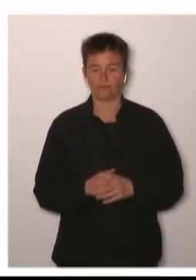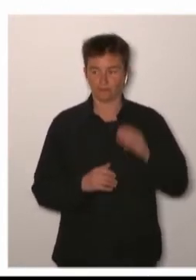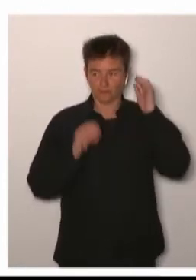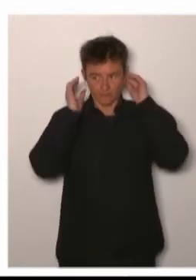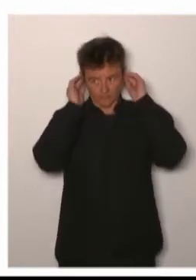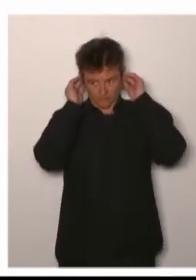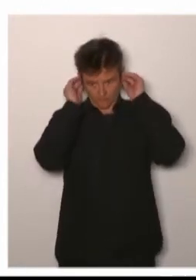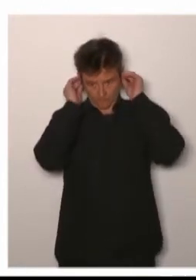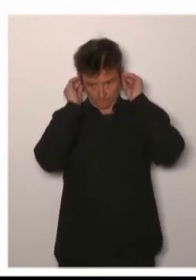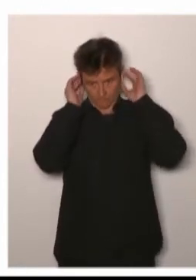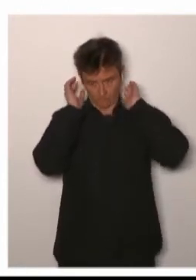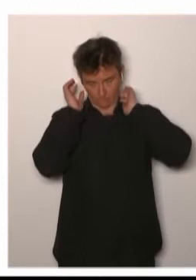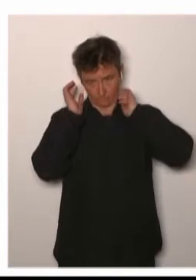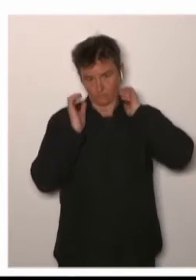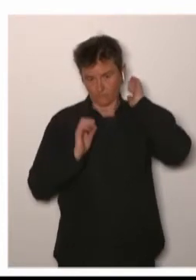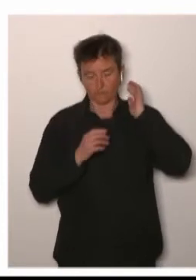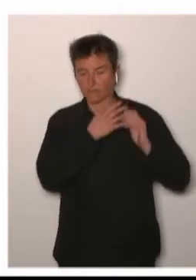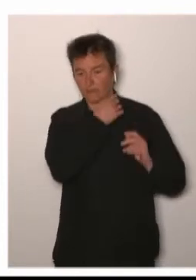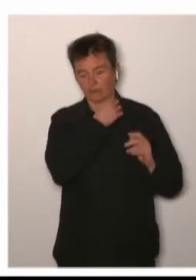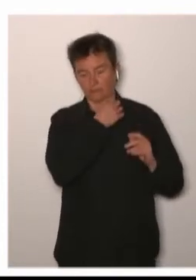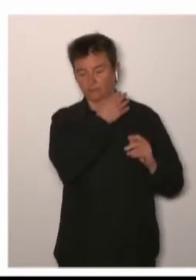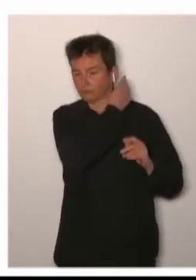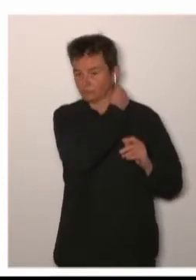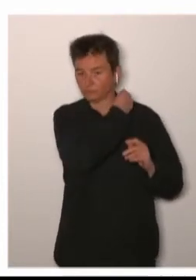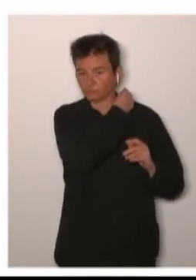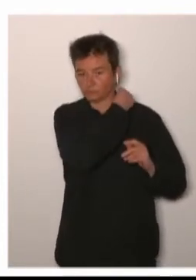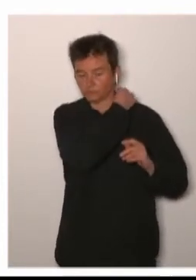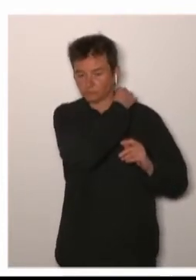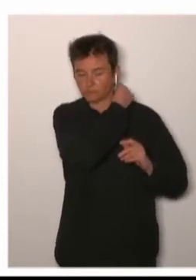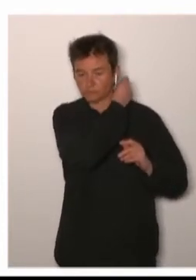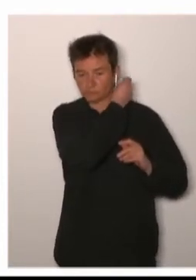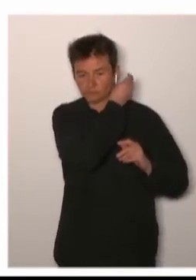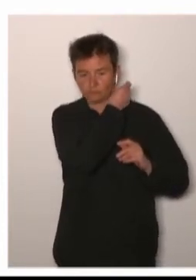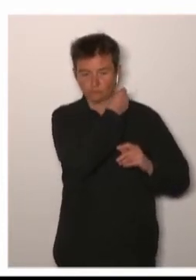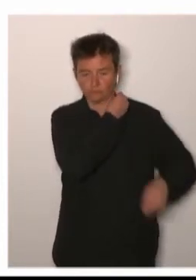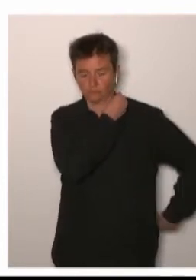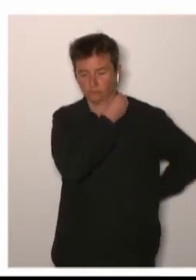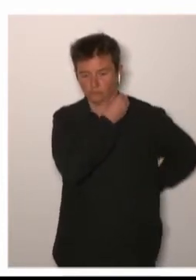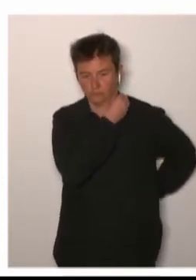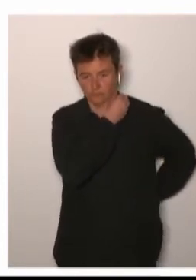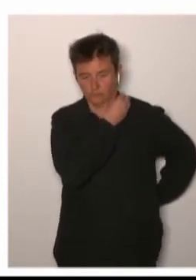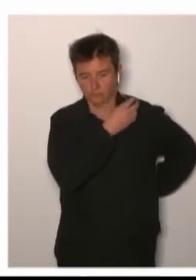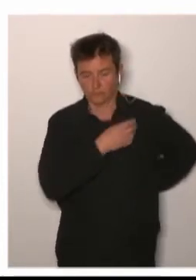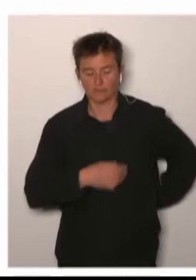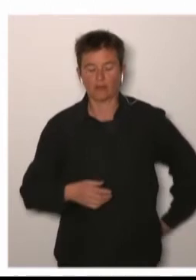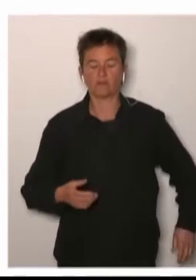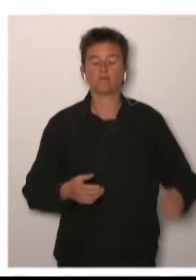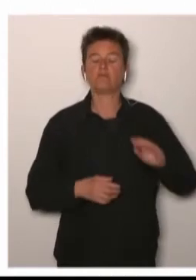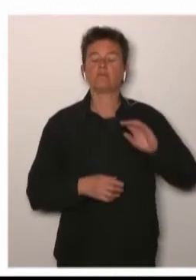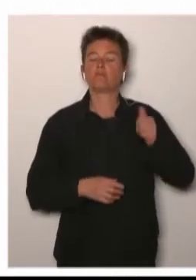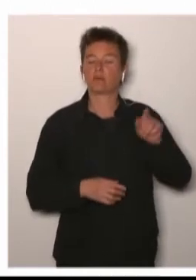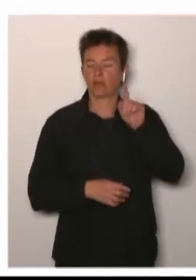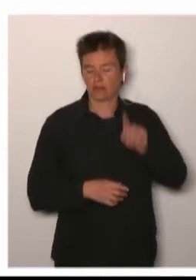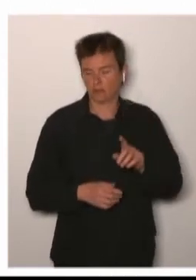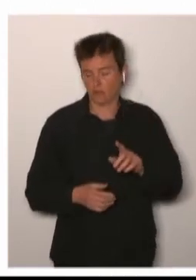If I ask that question primarily, it was also because it's important that you express from your